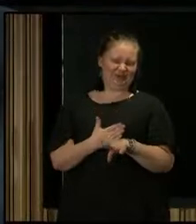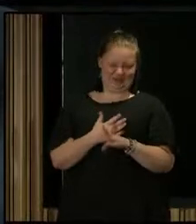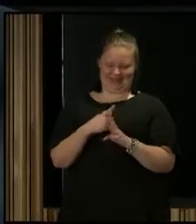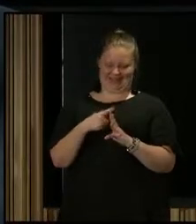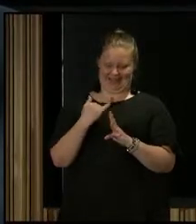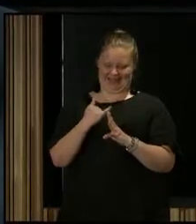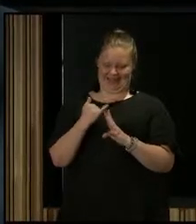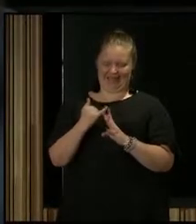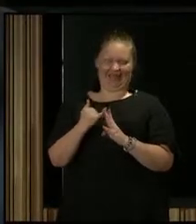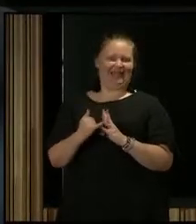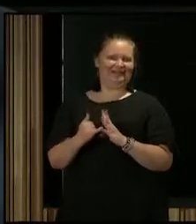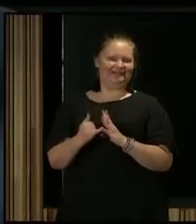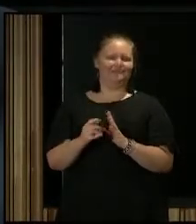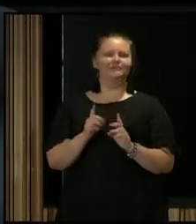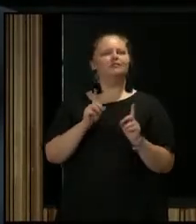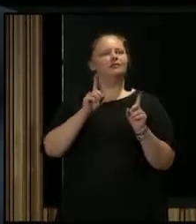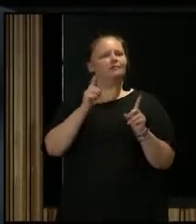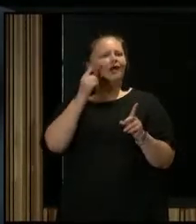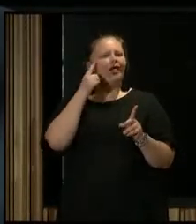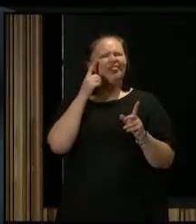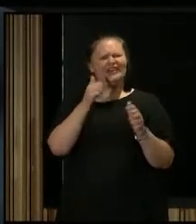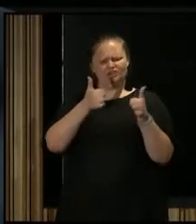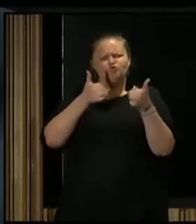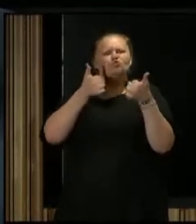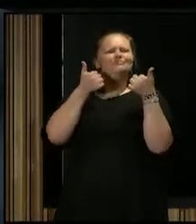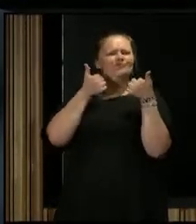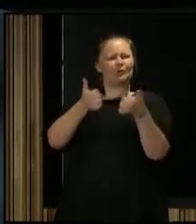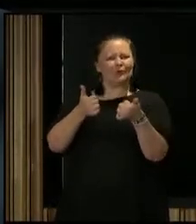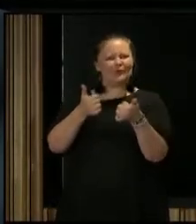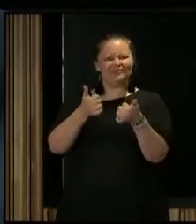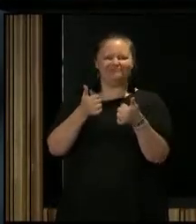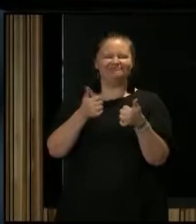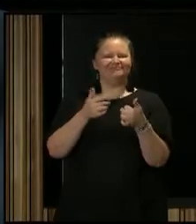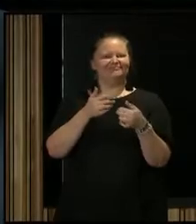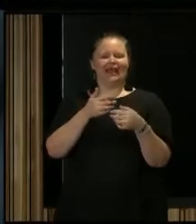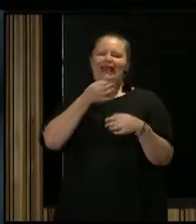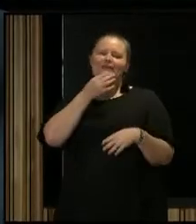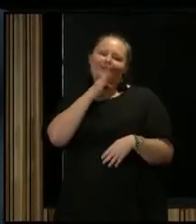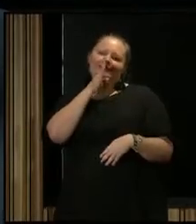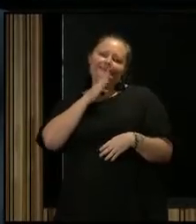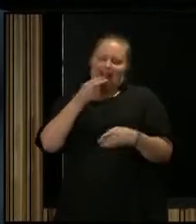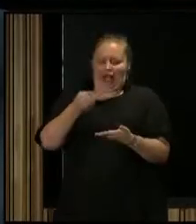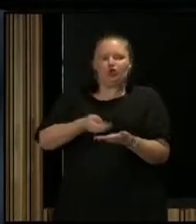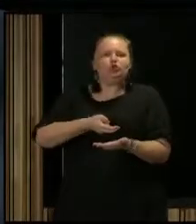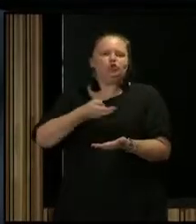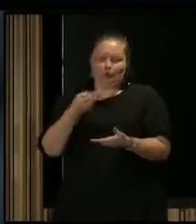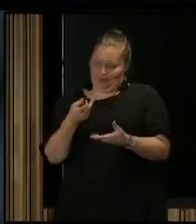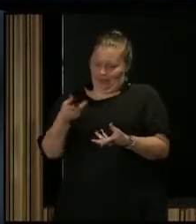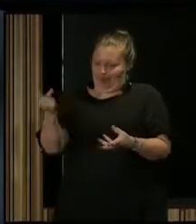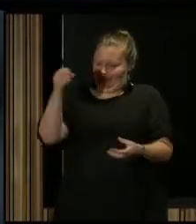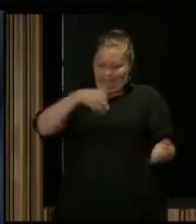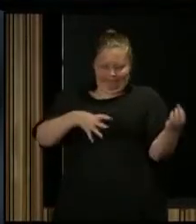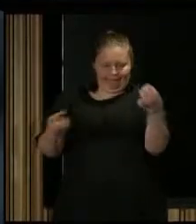pub choir, which I feel like are the perfect ingredients in a bit of a sad soup that actually is the deliciousness of pub choir.